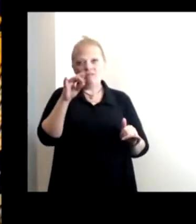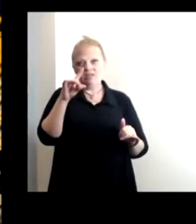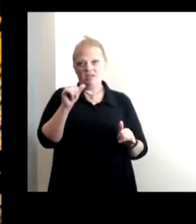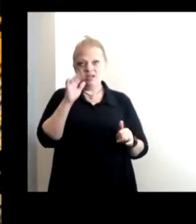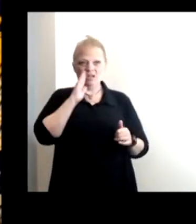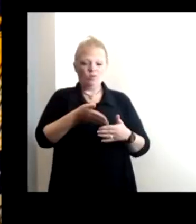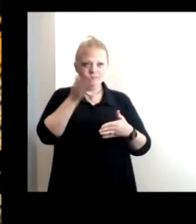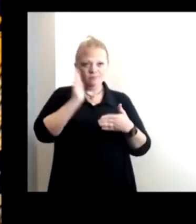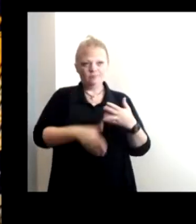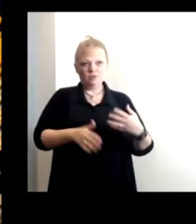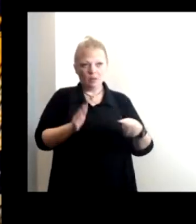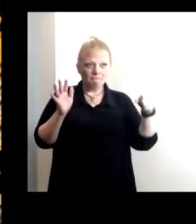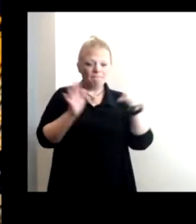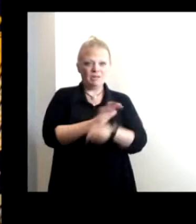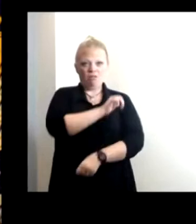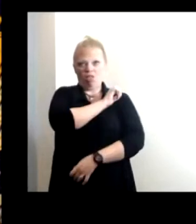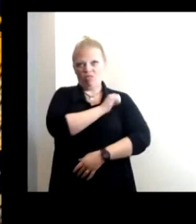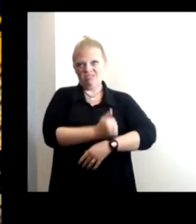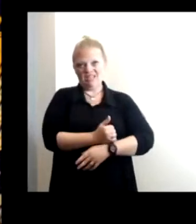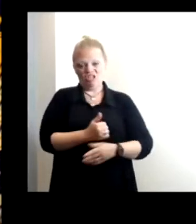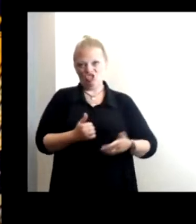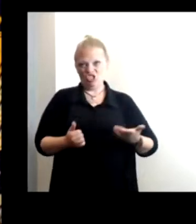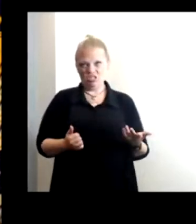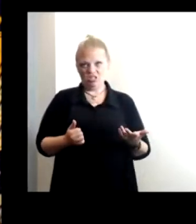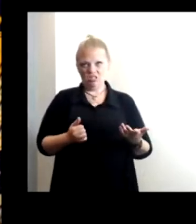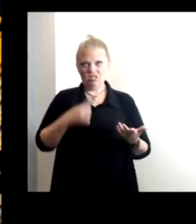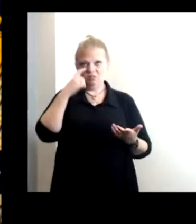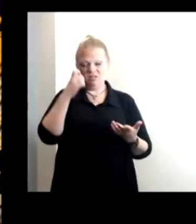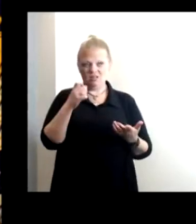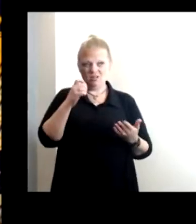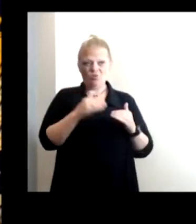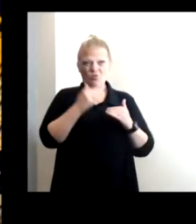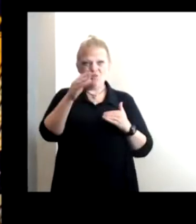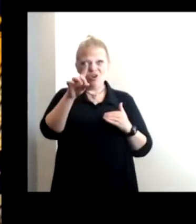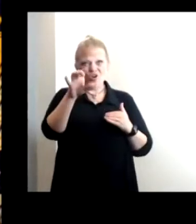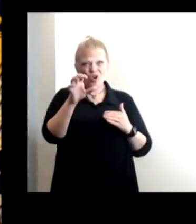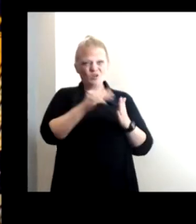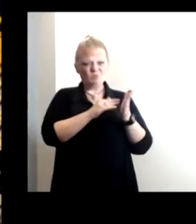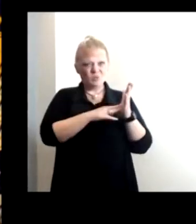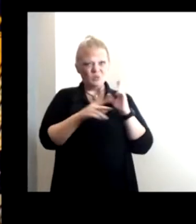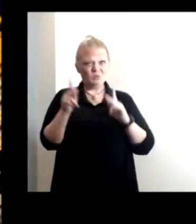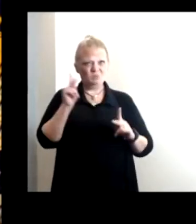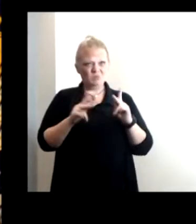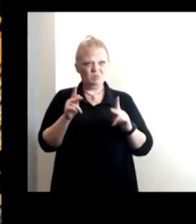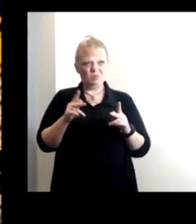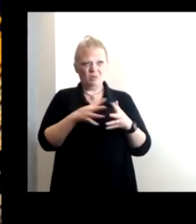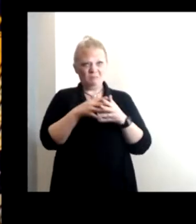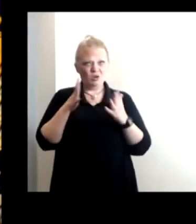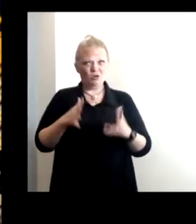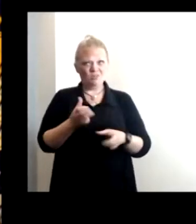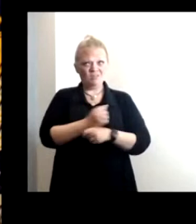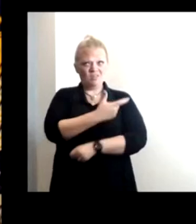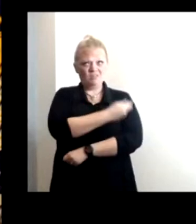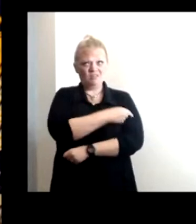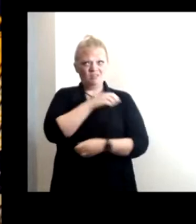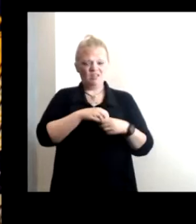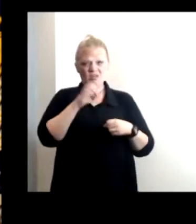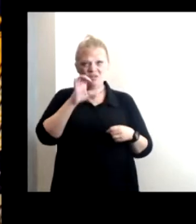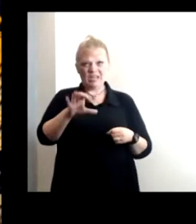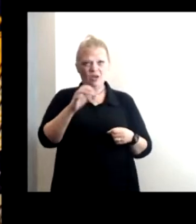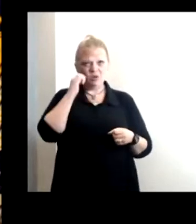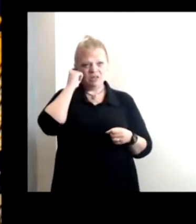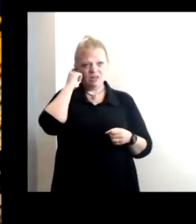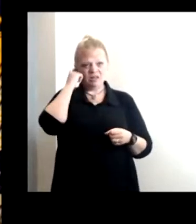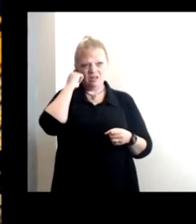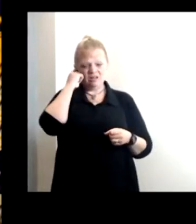full authorization by now because more than 100 million Americans have been vaccinated. Just in Erie County alone, we've got